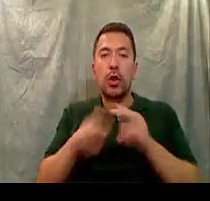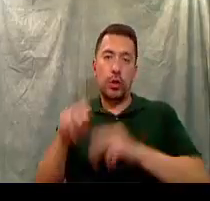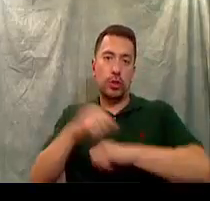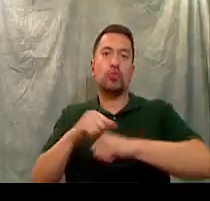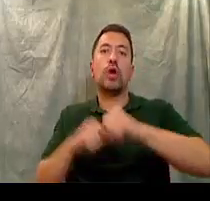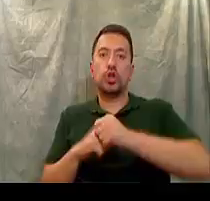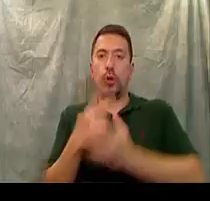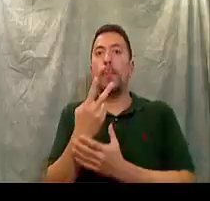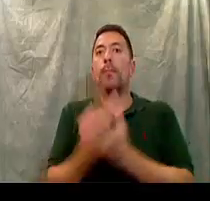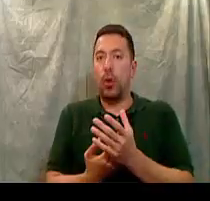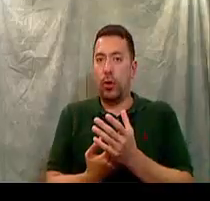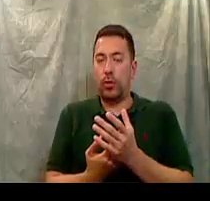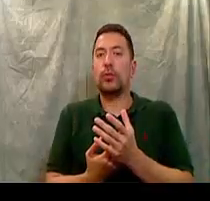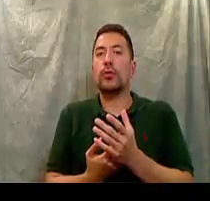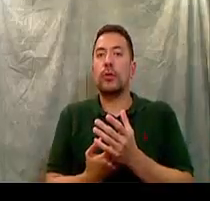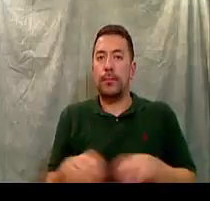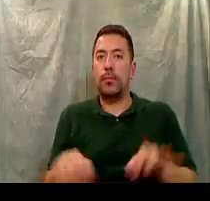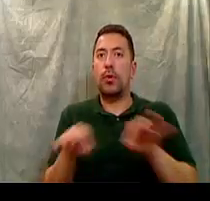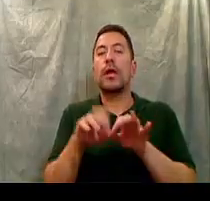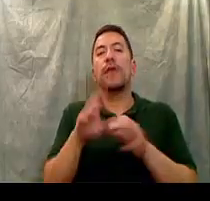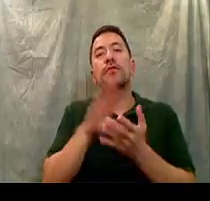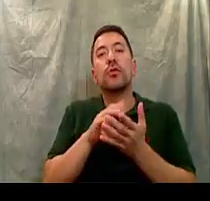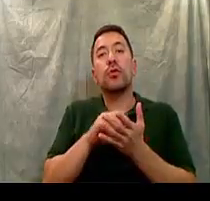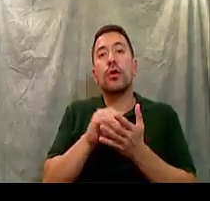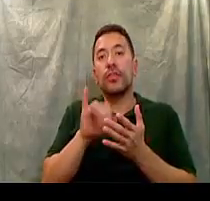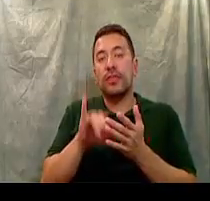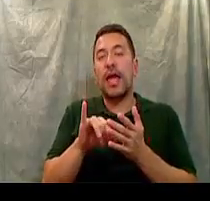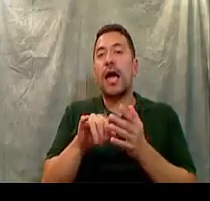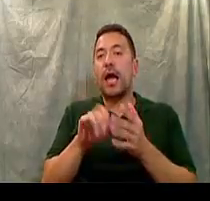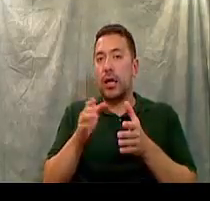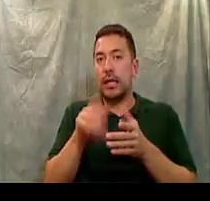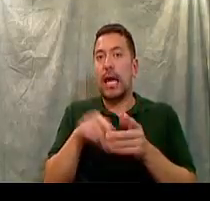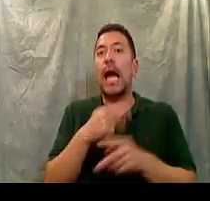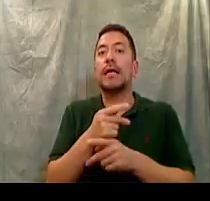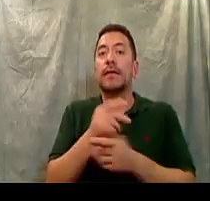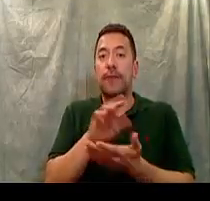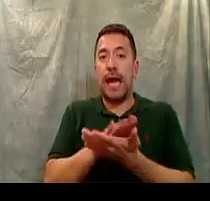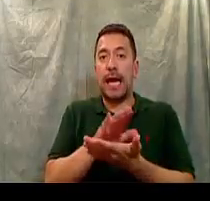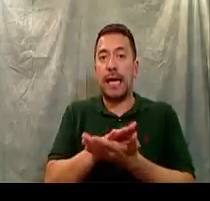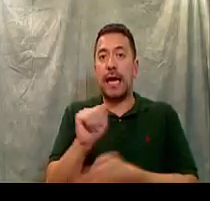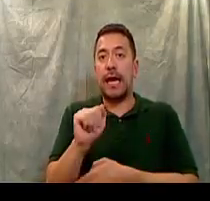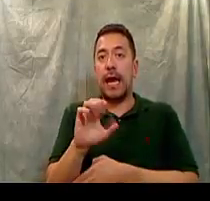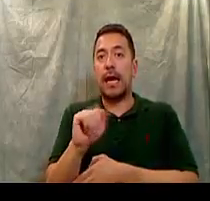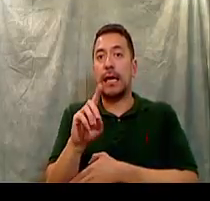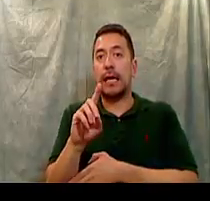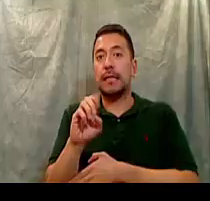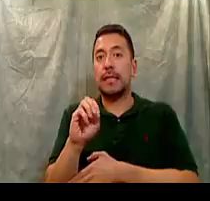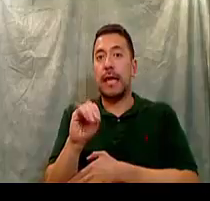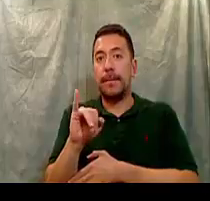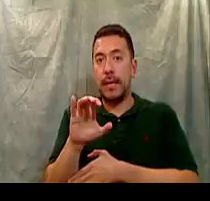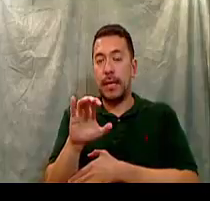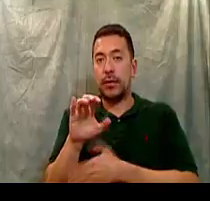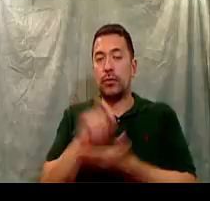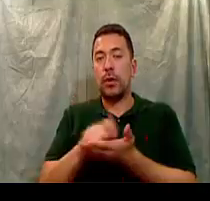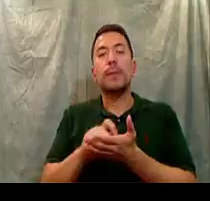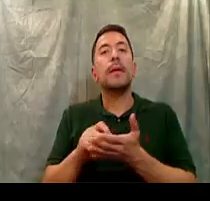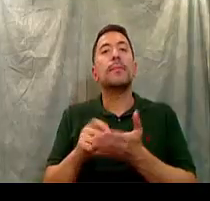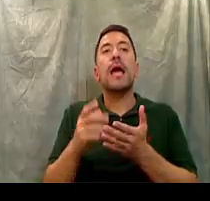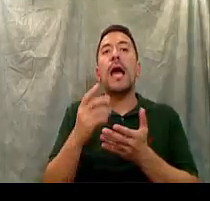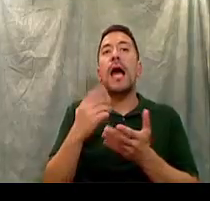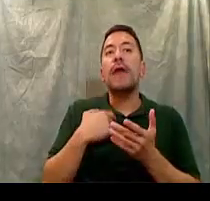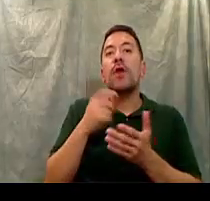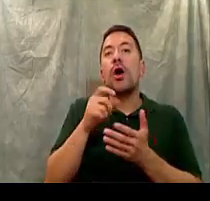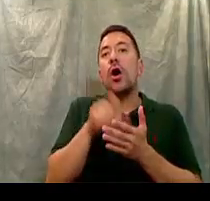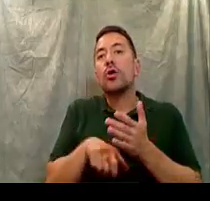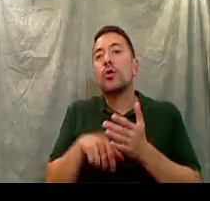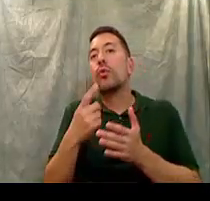as well, because you want to learn that formula of academic writing. You might have an article or 2 in your repertoire of articles that